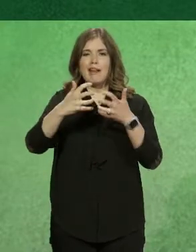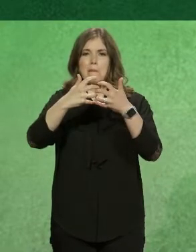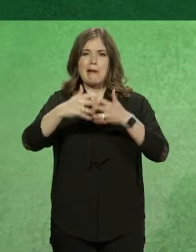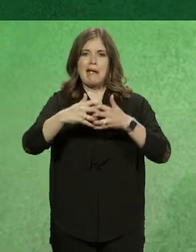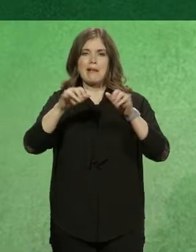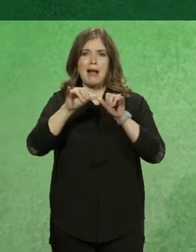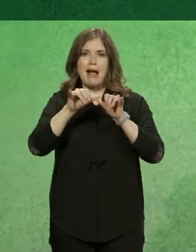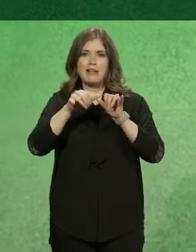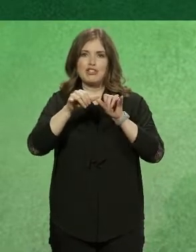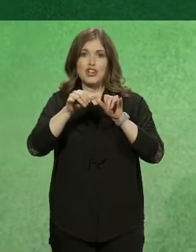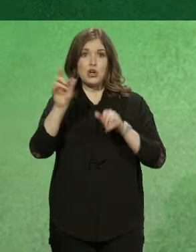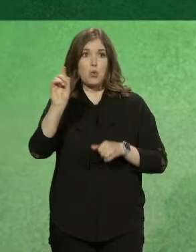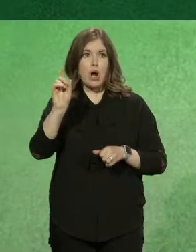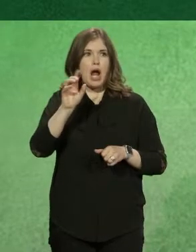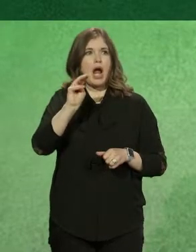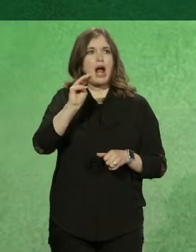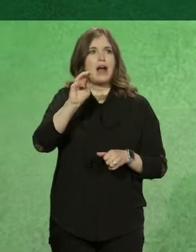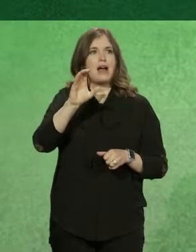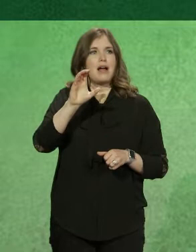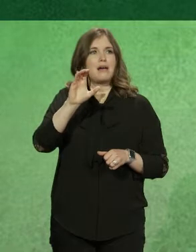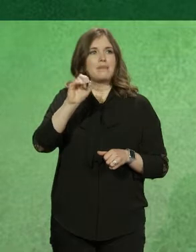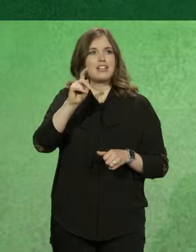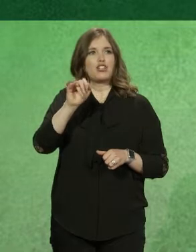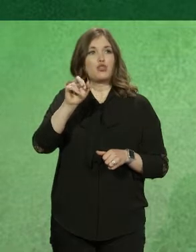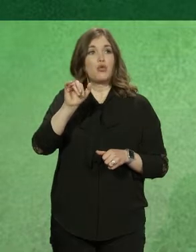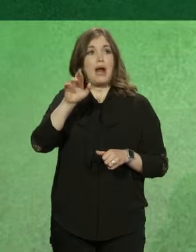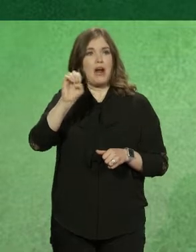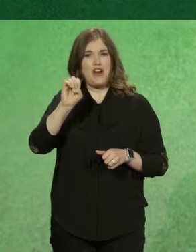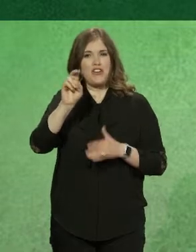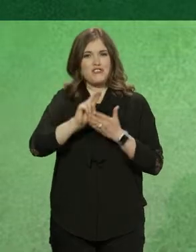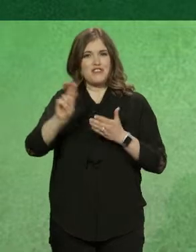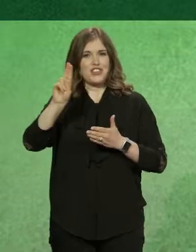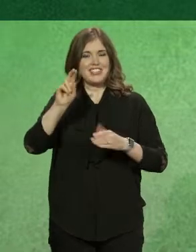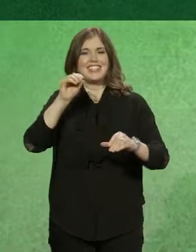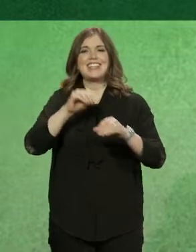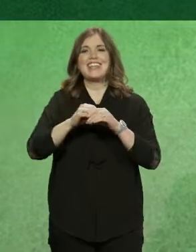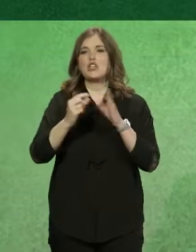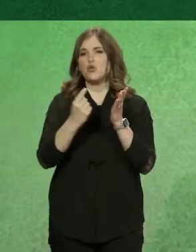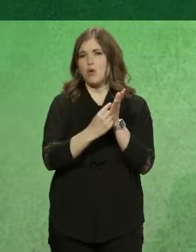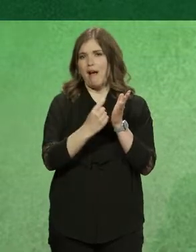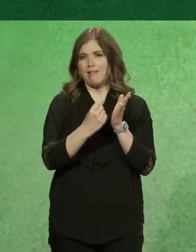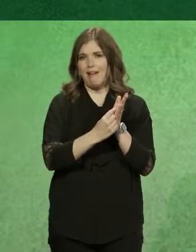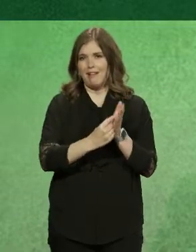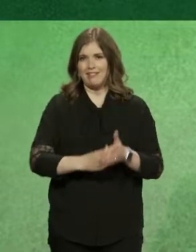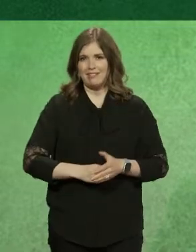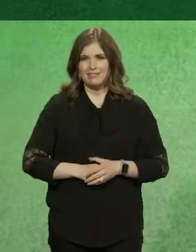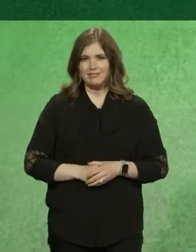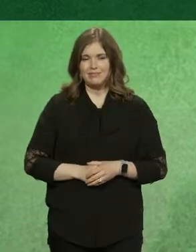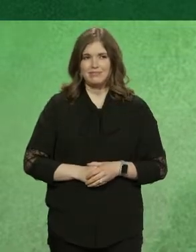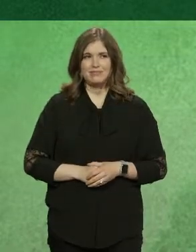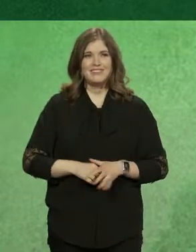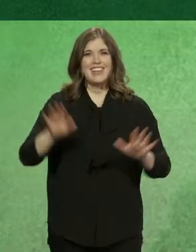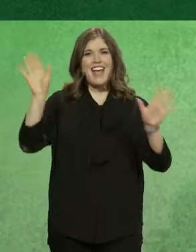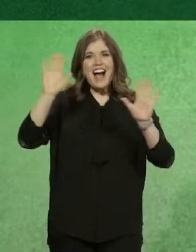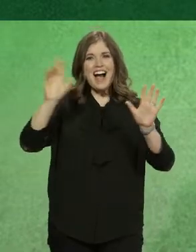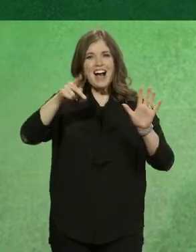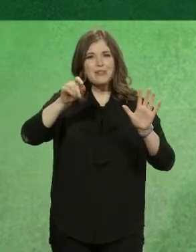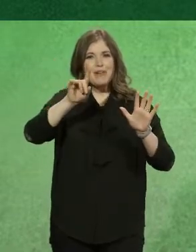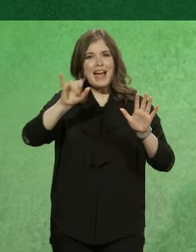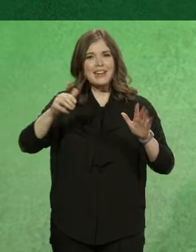at Makerere University in his native Uganda. Okay. Patty,